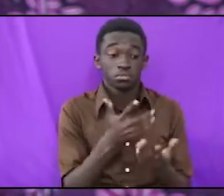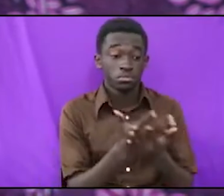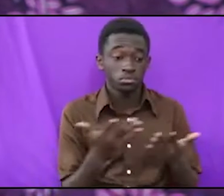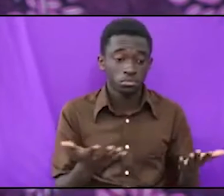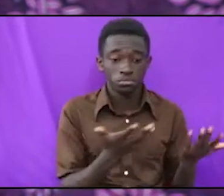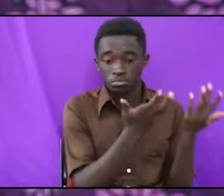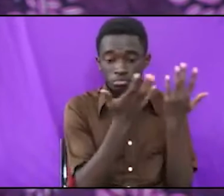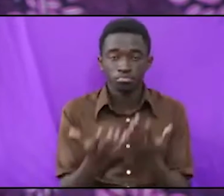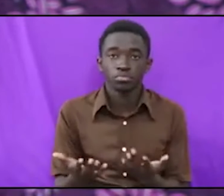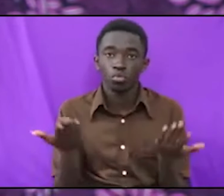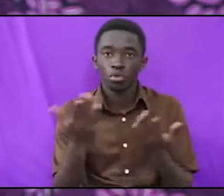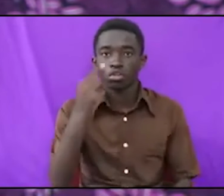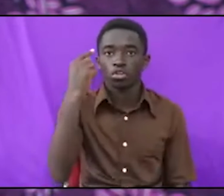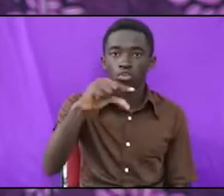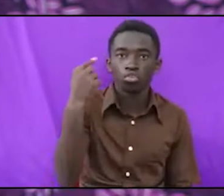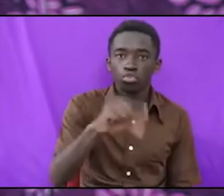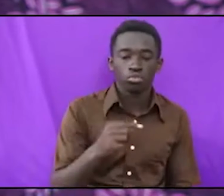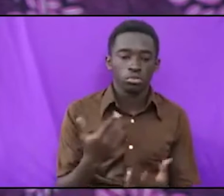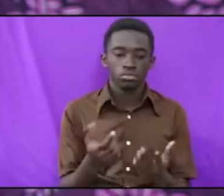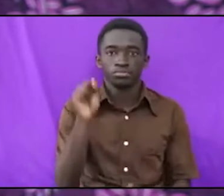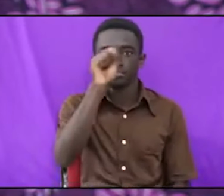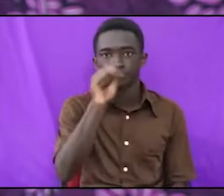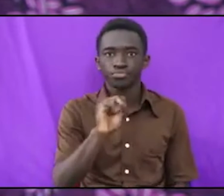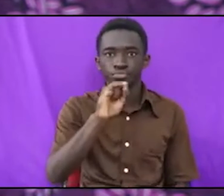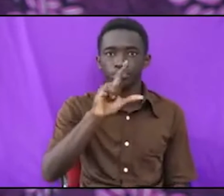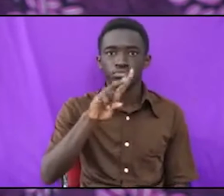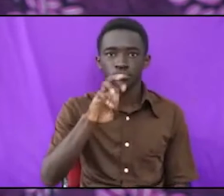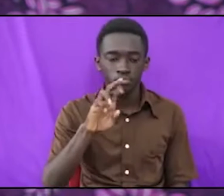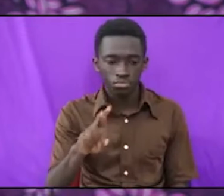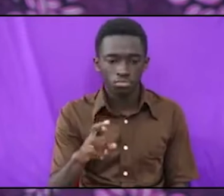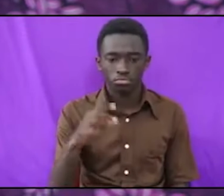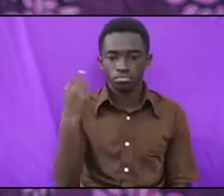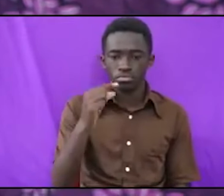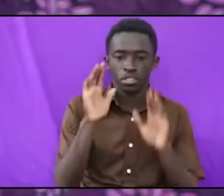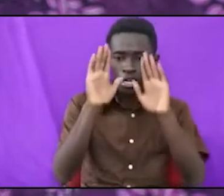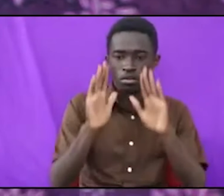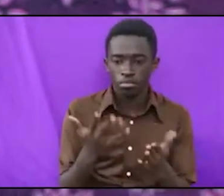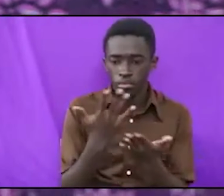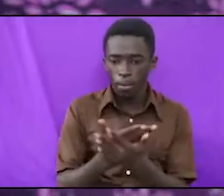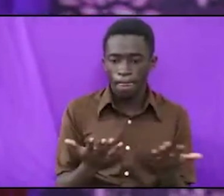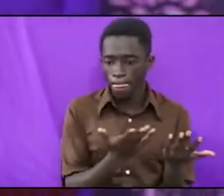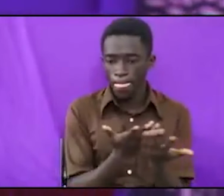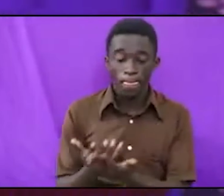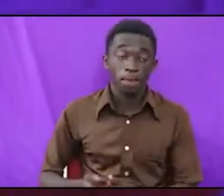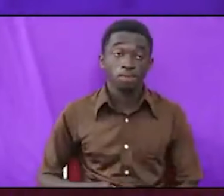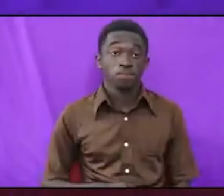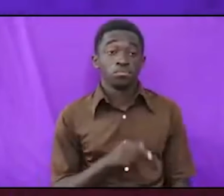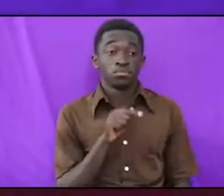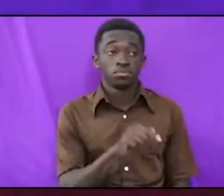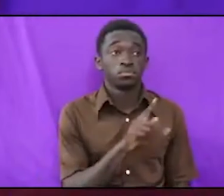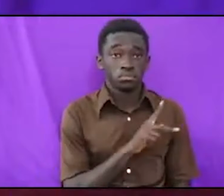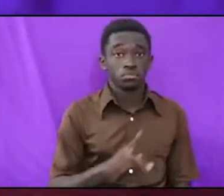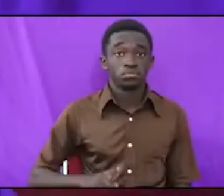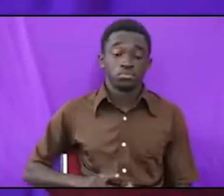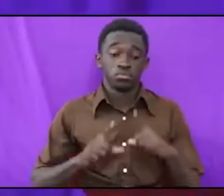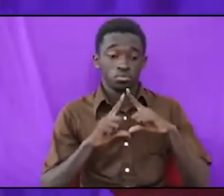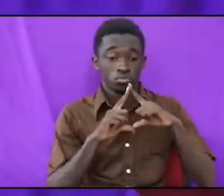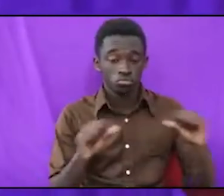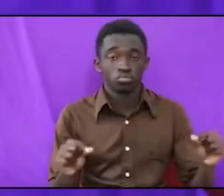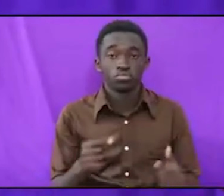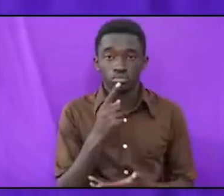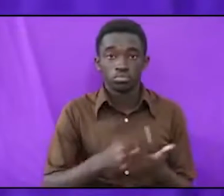gold and silver goblets, and he began saying, we are going to see my power. We are now